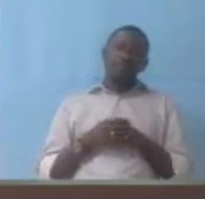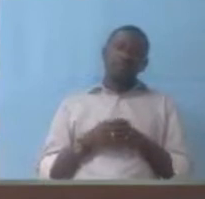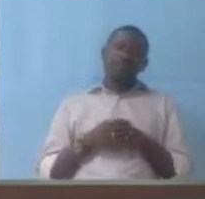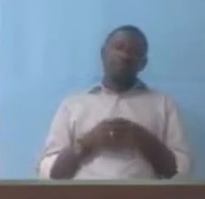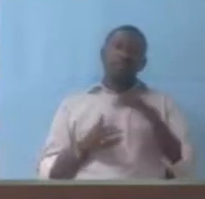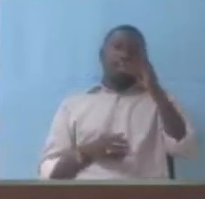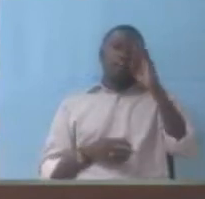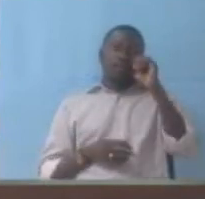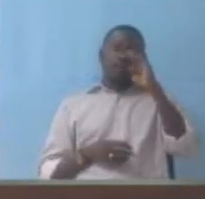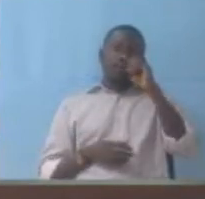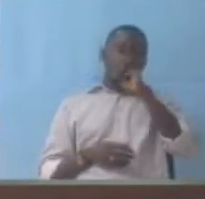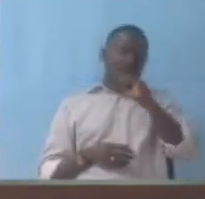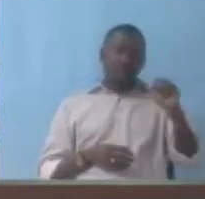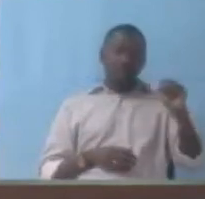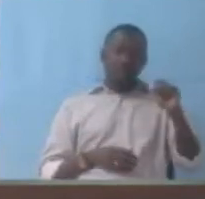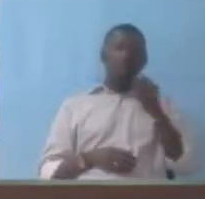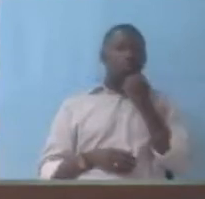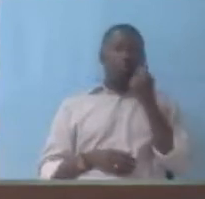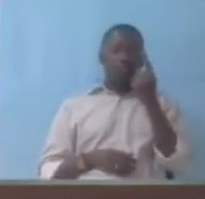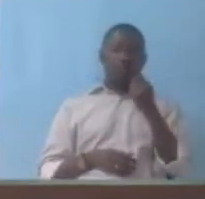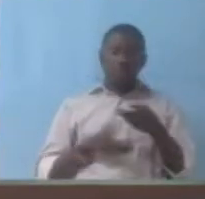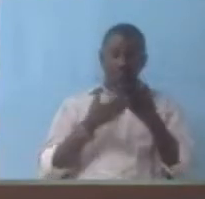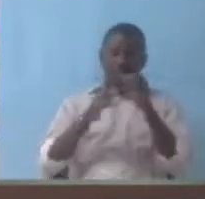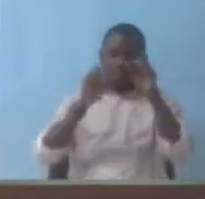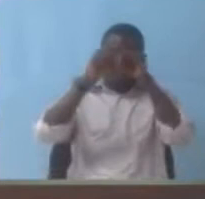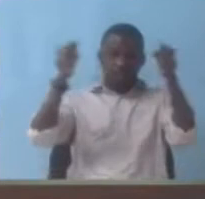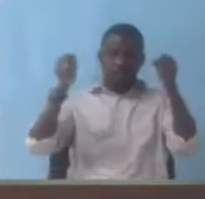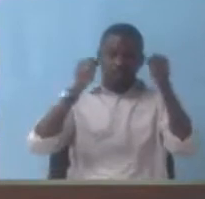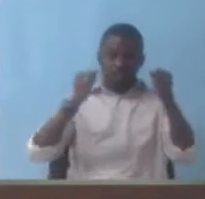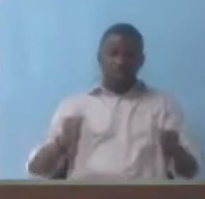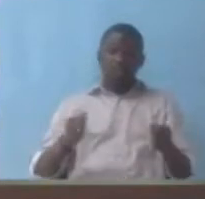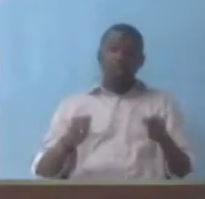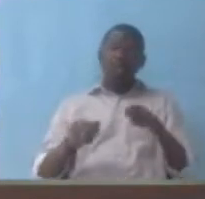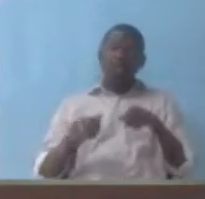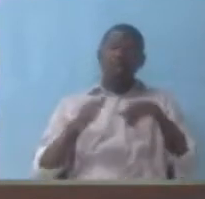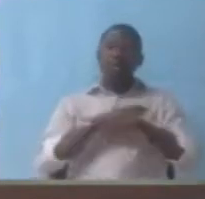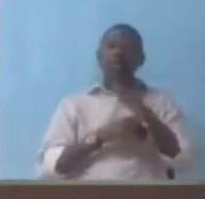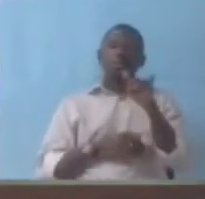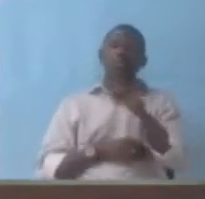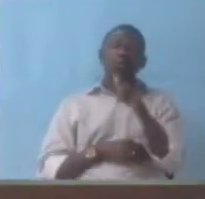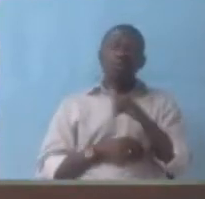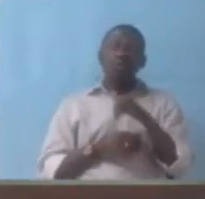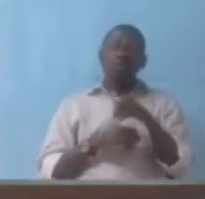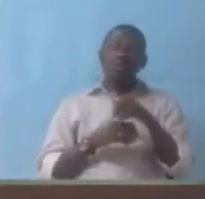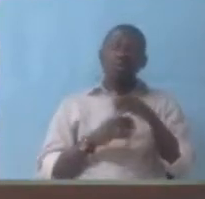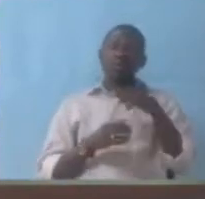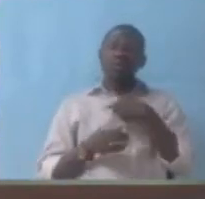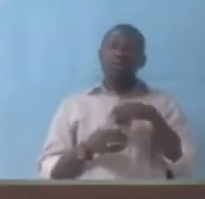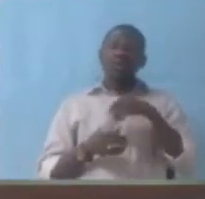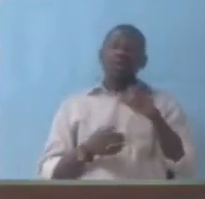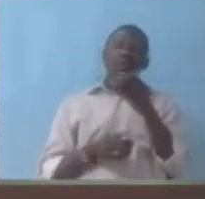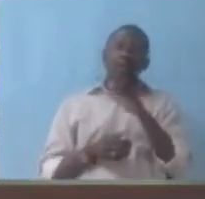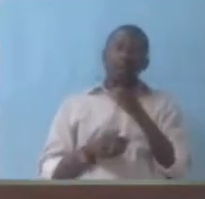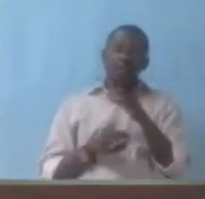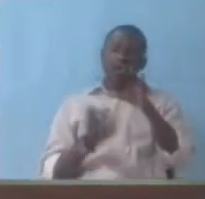Decree number one gave them the structure within which the cabinet members could be appointed and could sit to address the myriad of